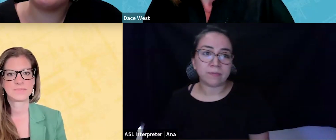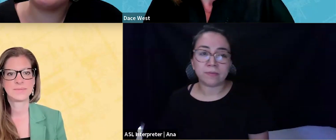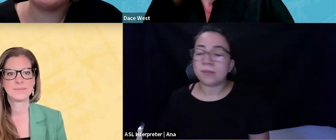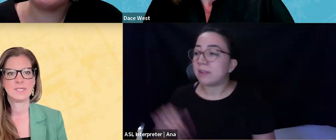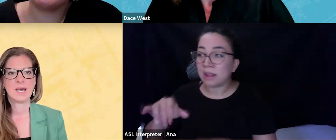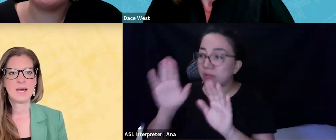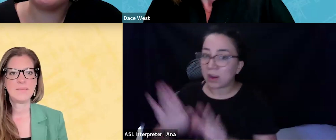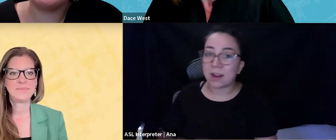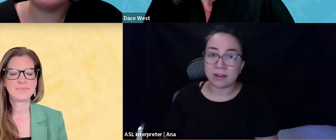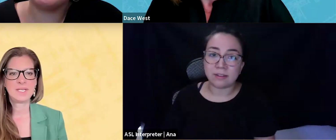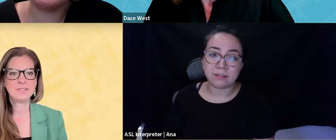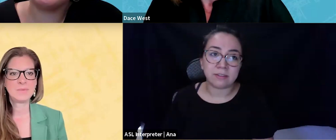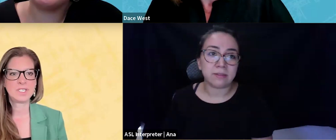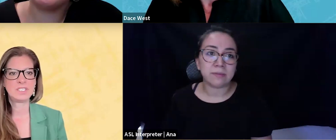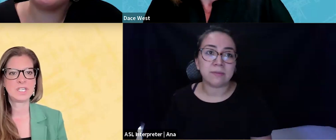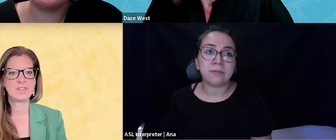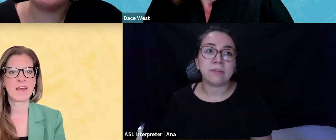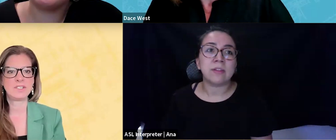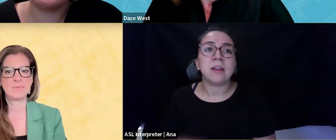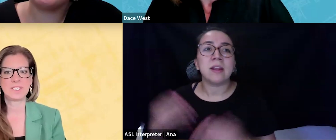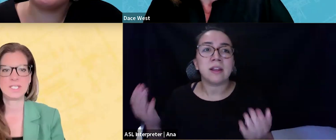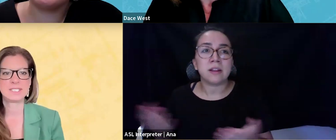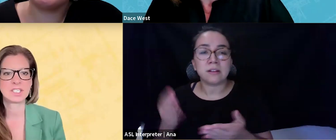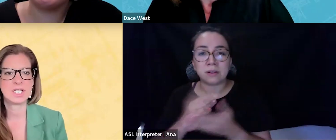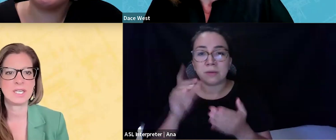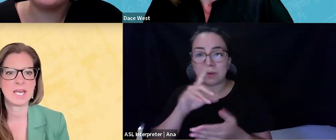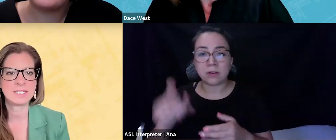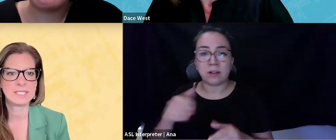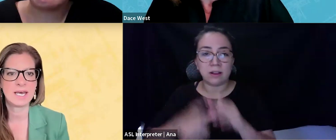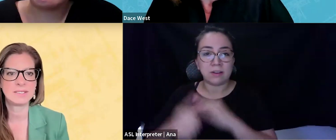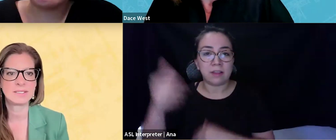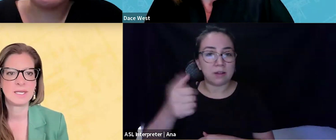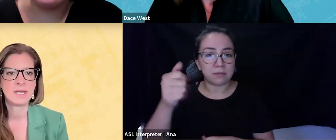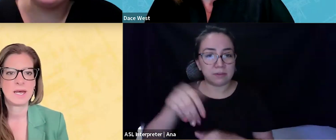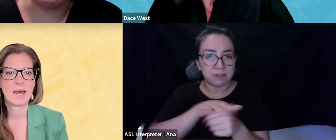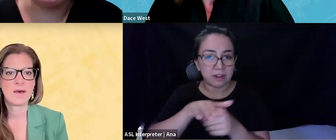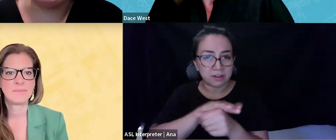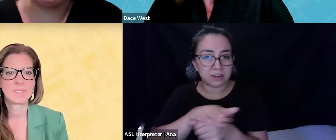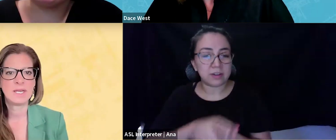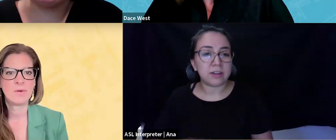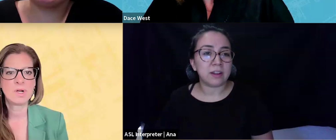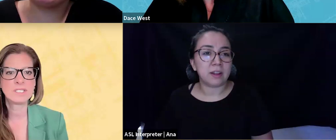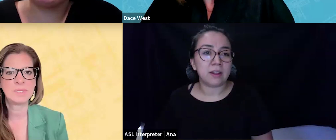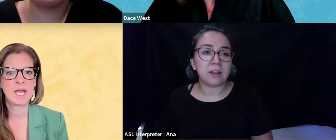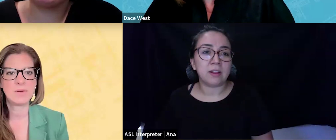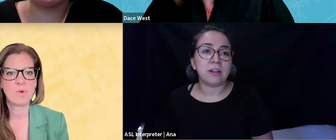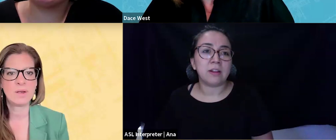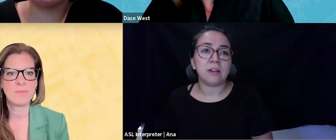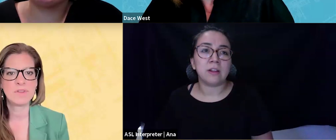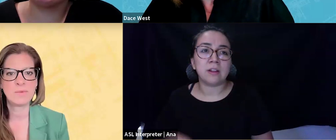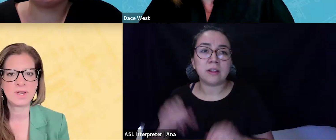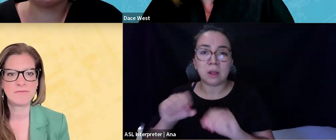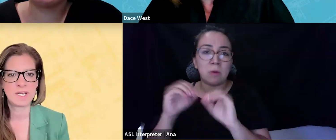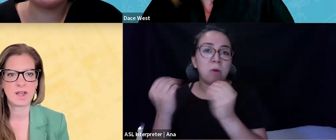That's great. Here's some questions under the eligibility section, and it says, can orgs apply